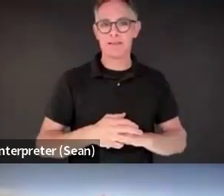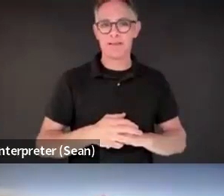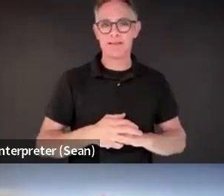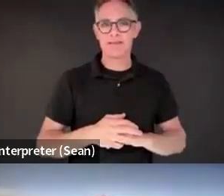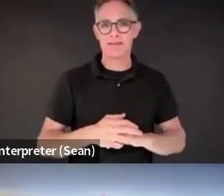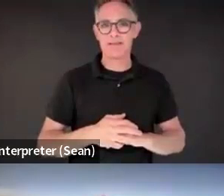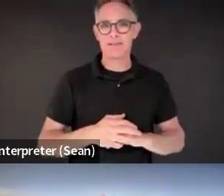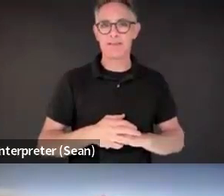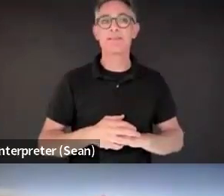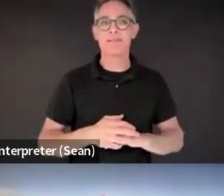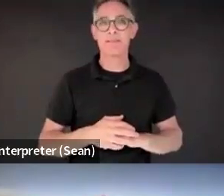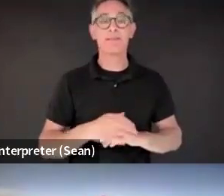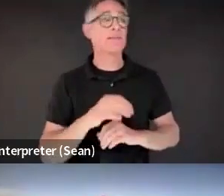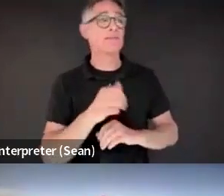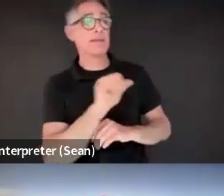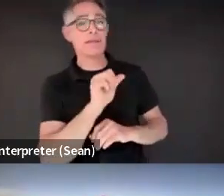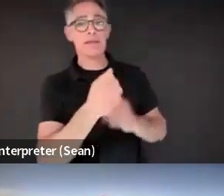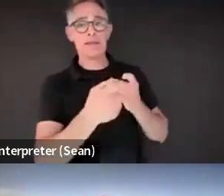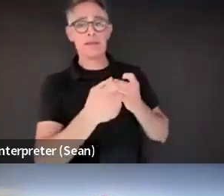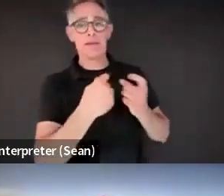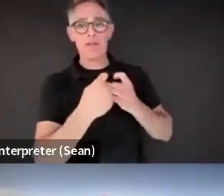Any questions about that?